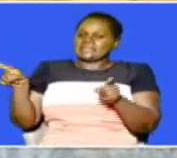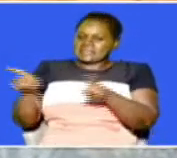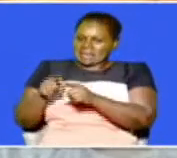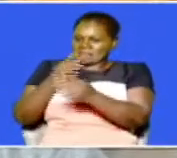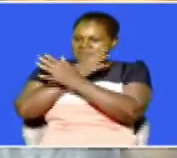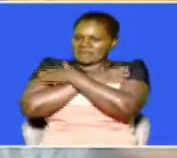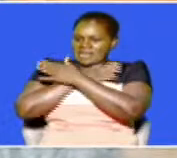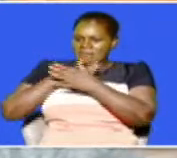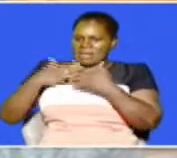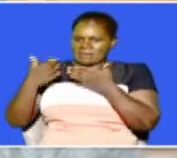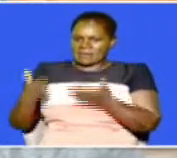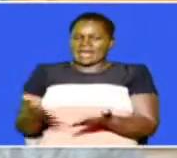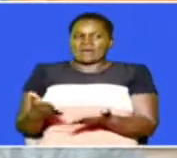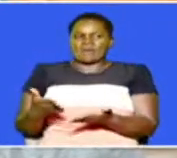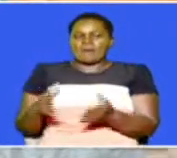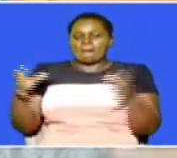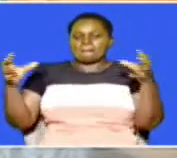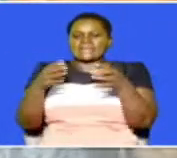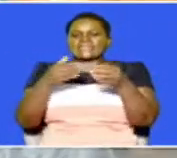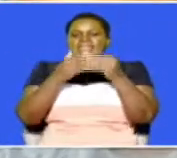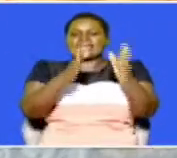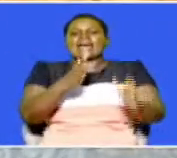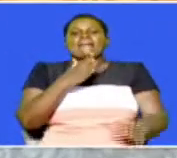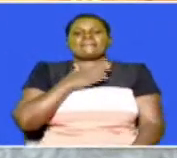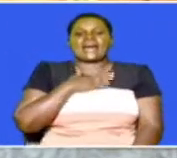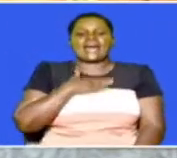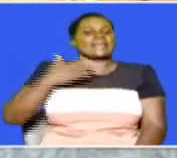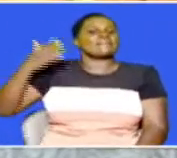today. He was my party leader.